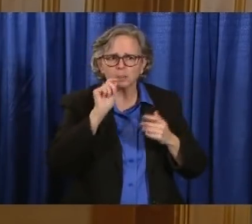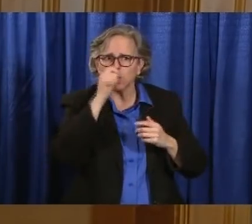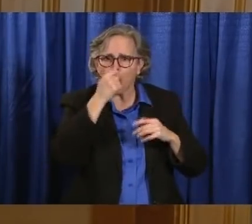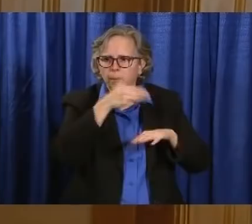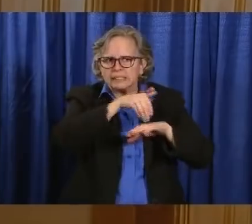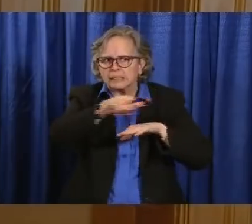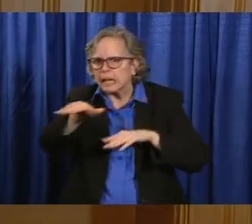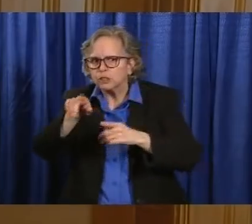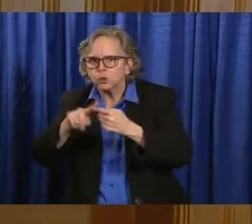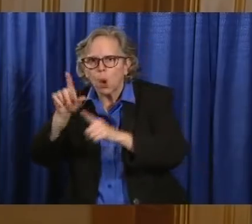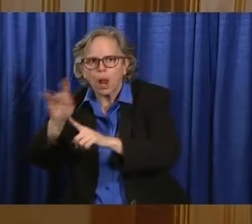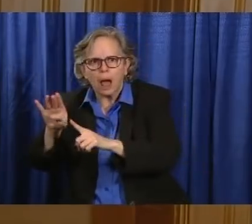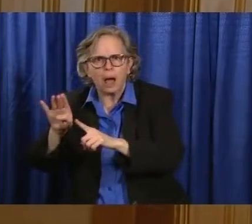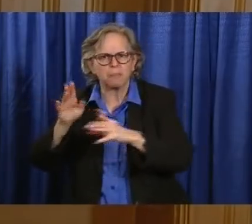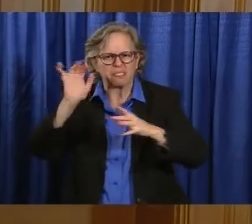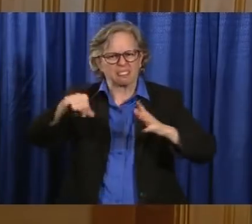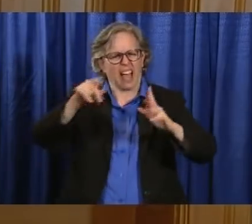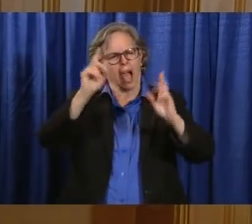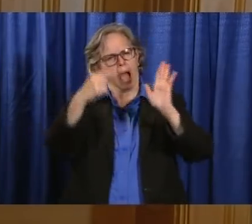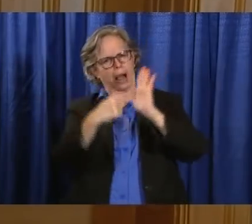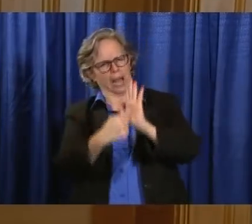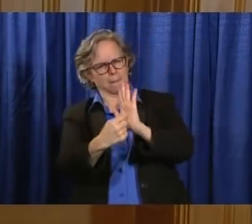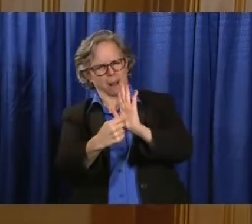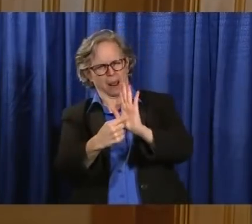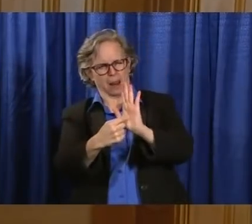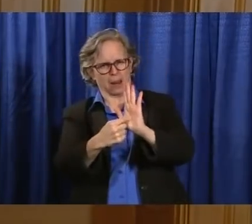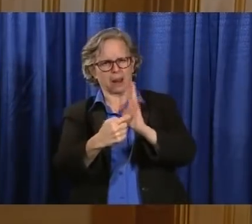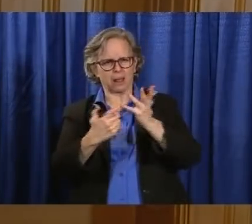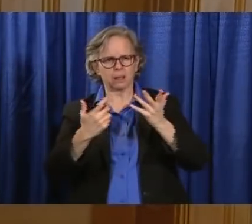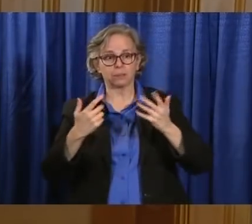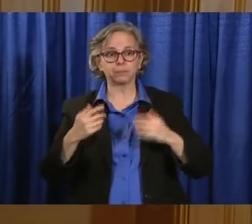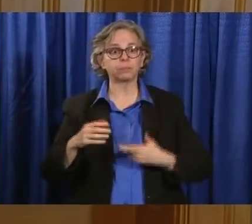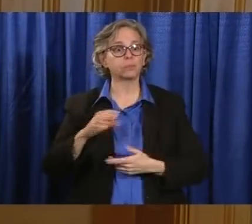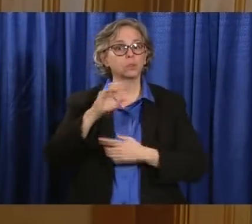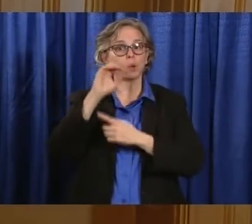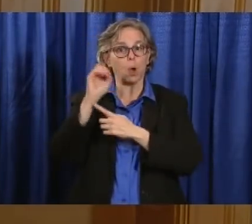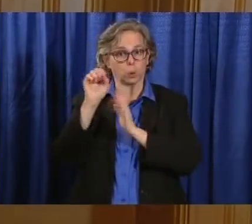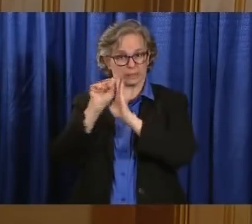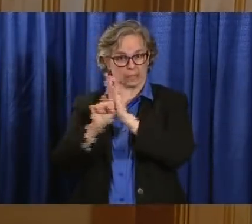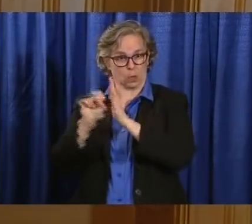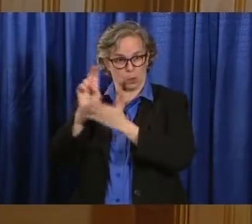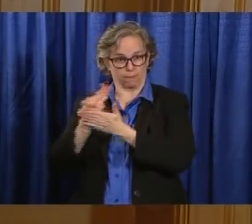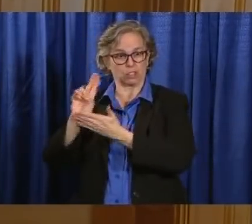So what's happened is Ohio State and the health department